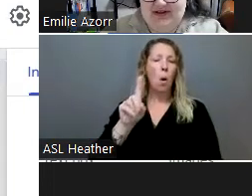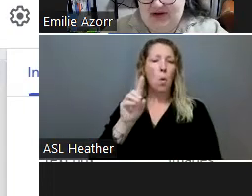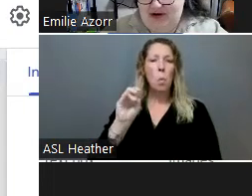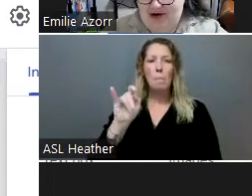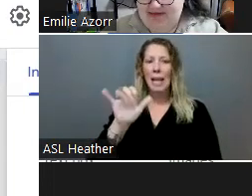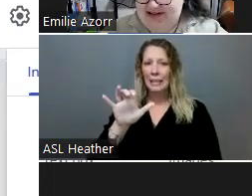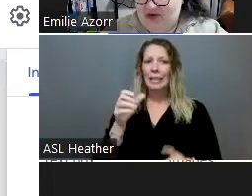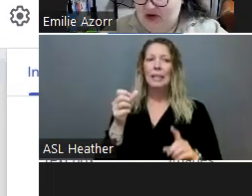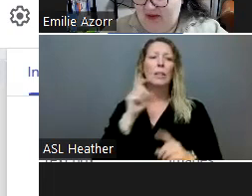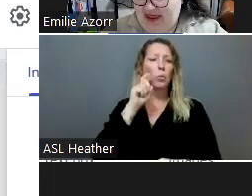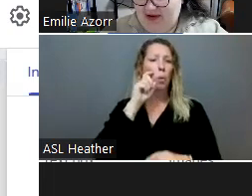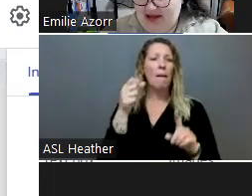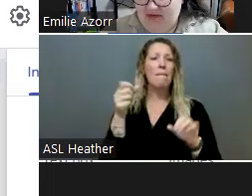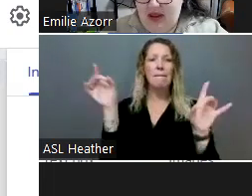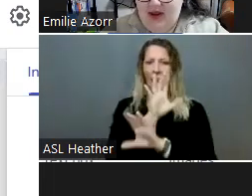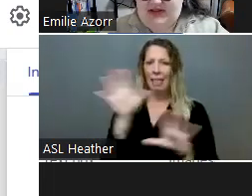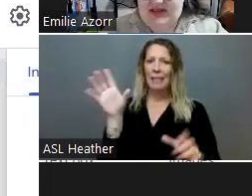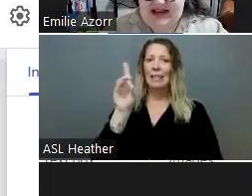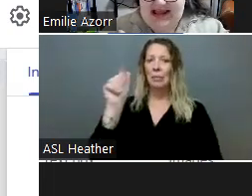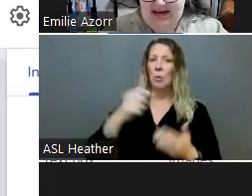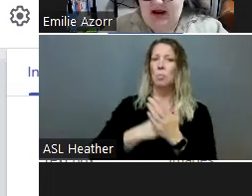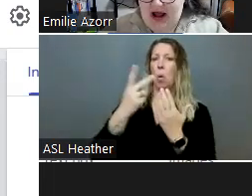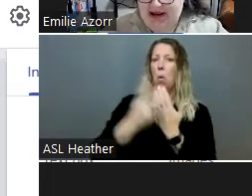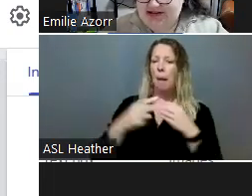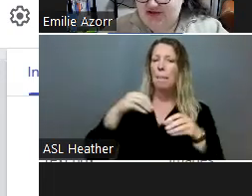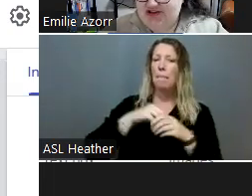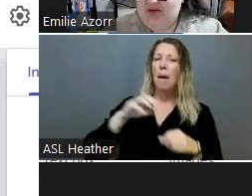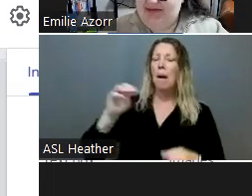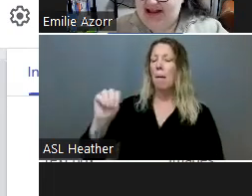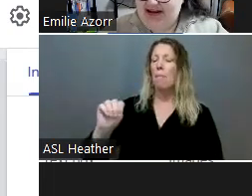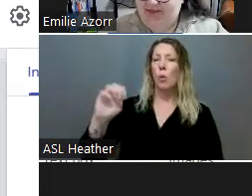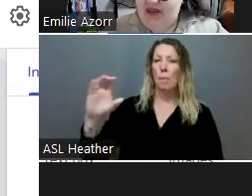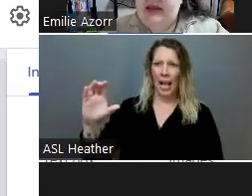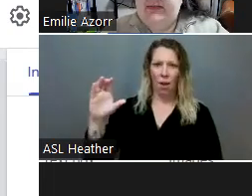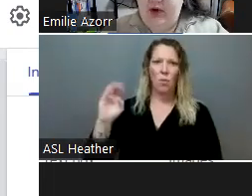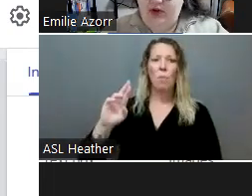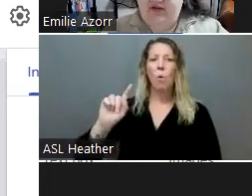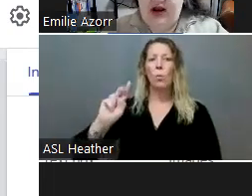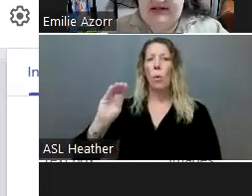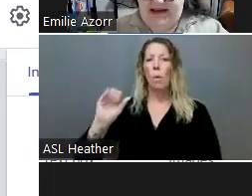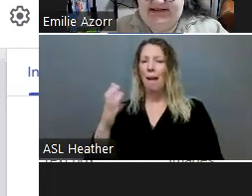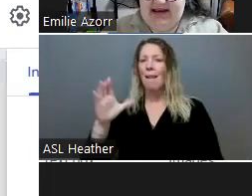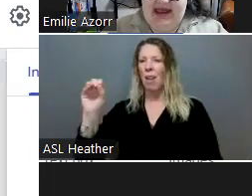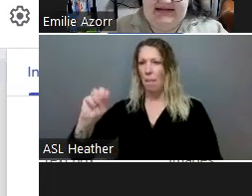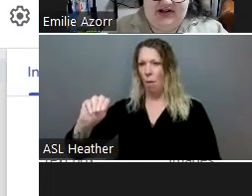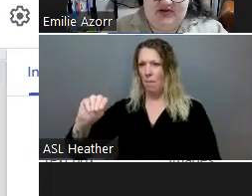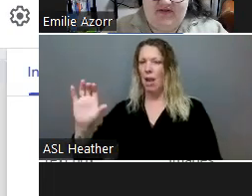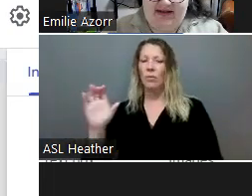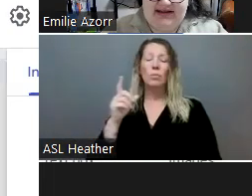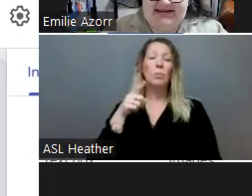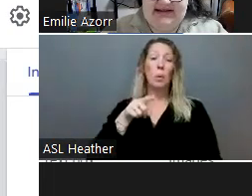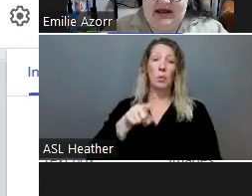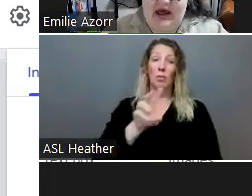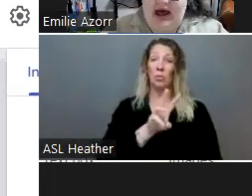and Disability Programs in Multnomah County. So the intended audience for this website is both for our domestic and